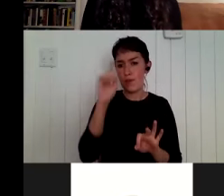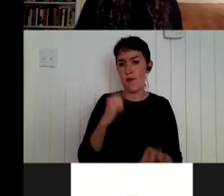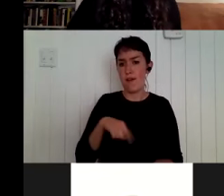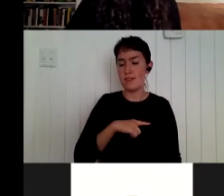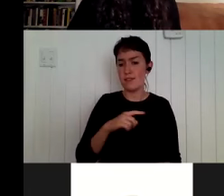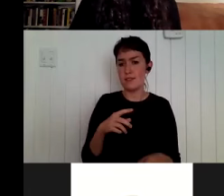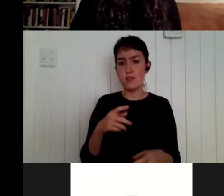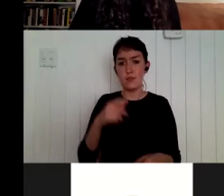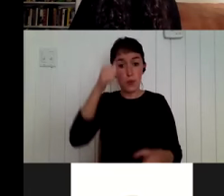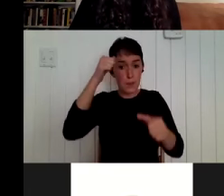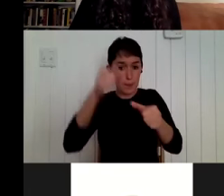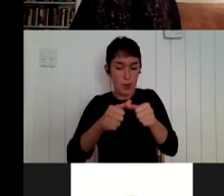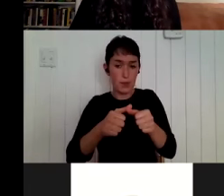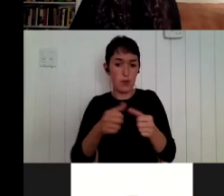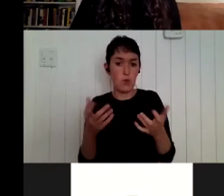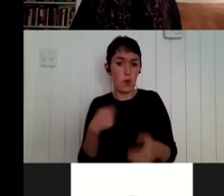we've experienced.